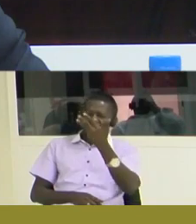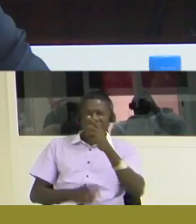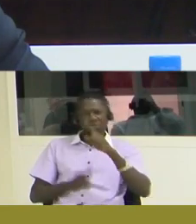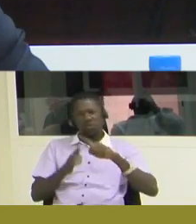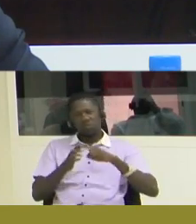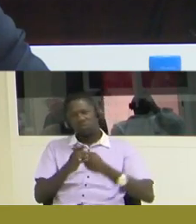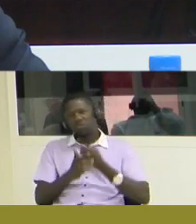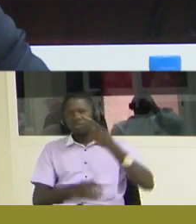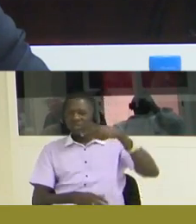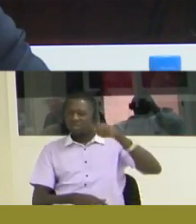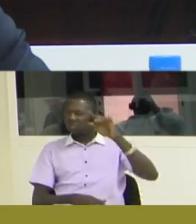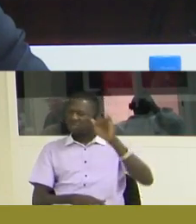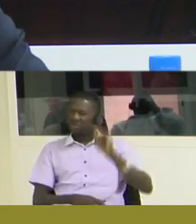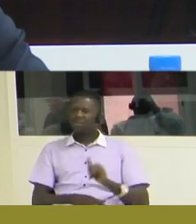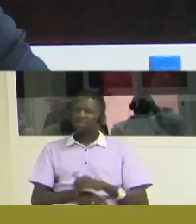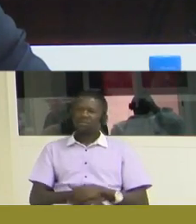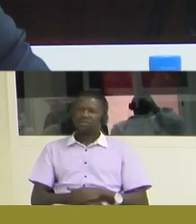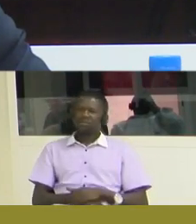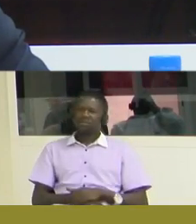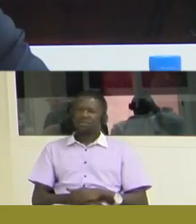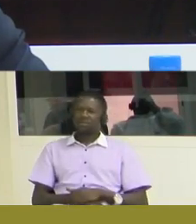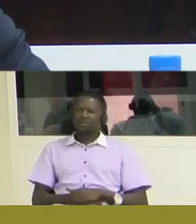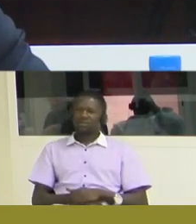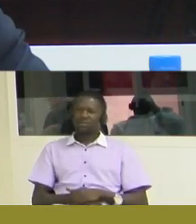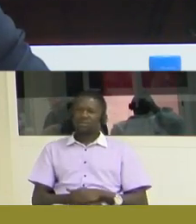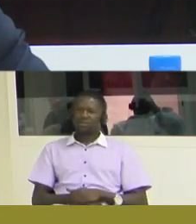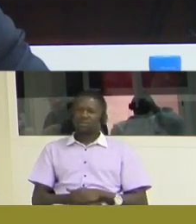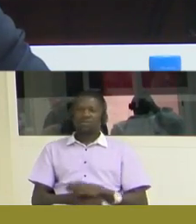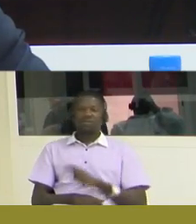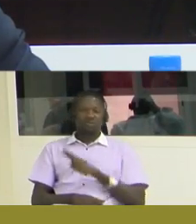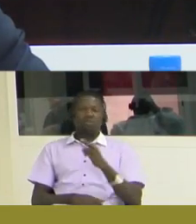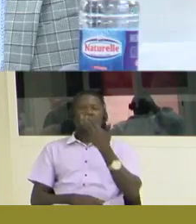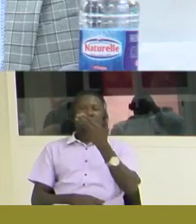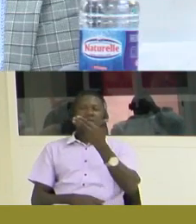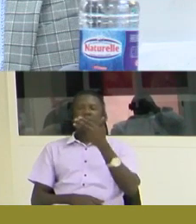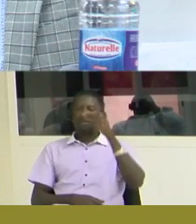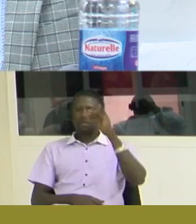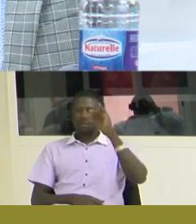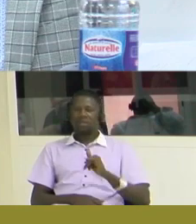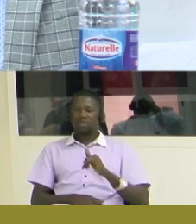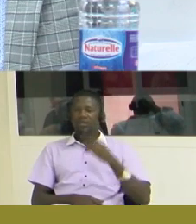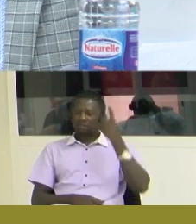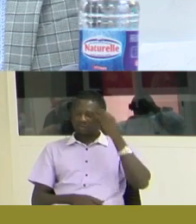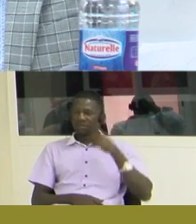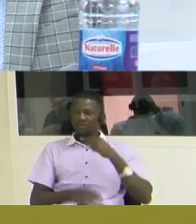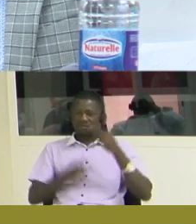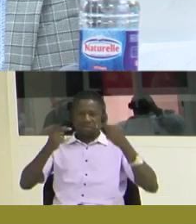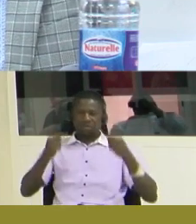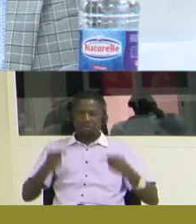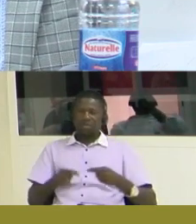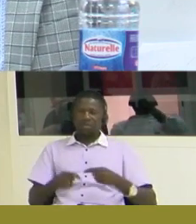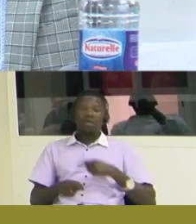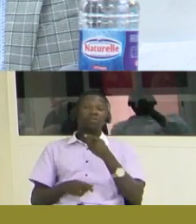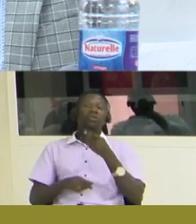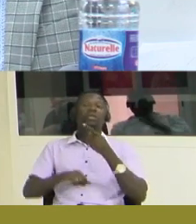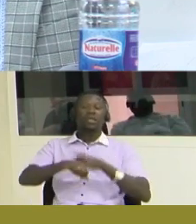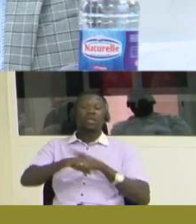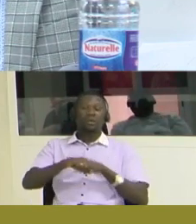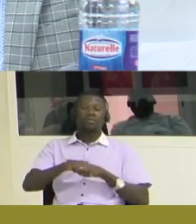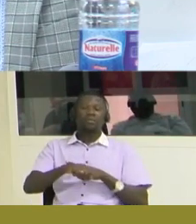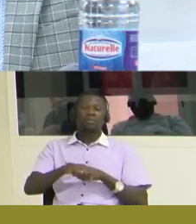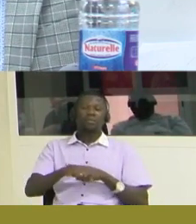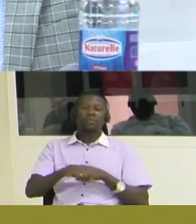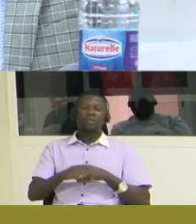if I recall his testimony and during that period of course he testified that he was tortured